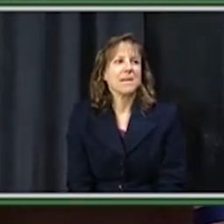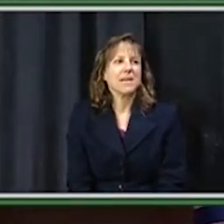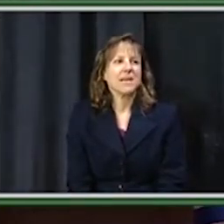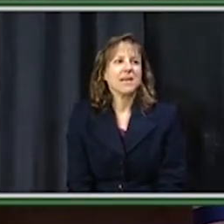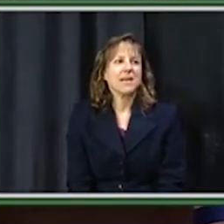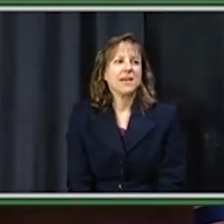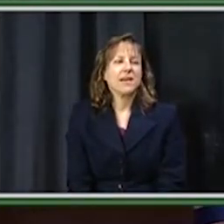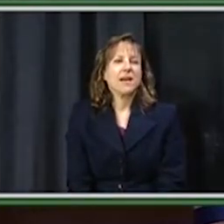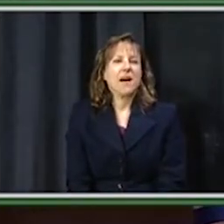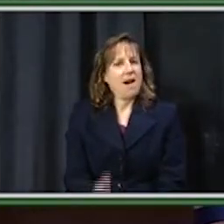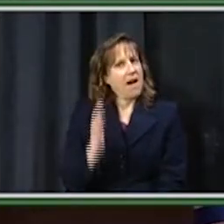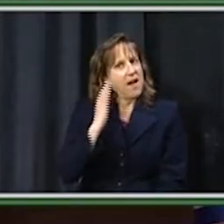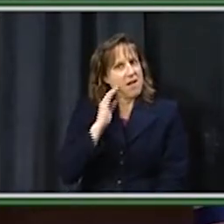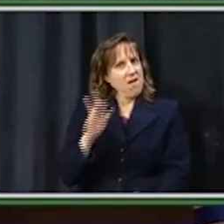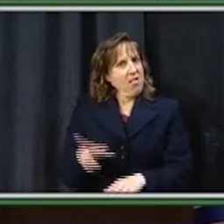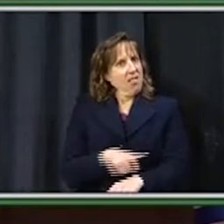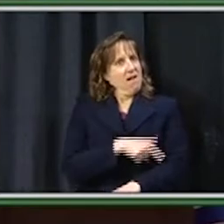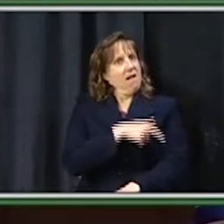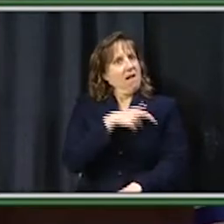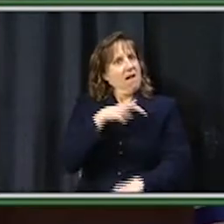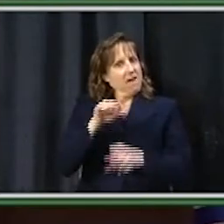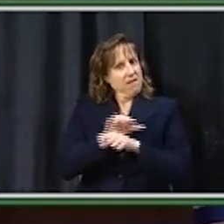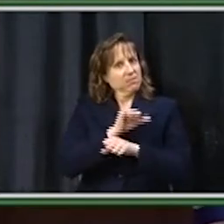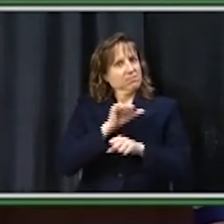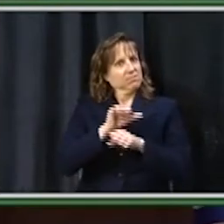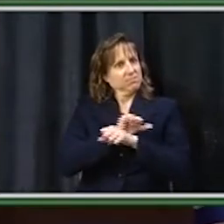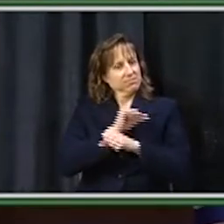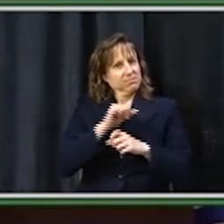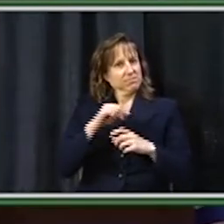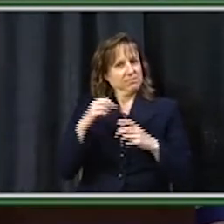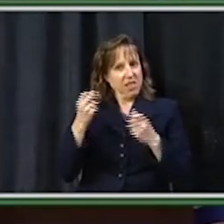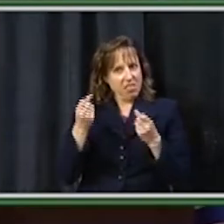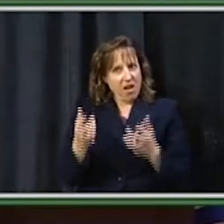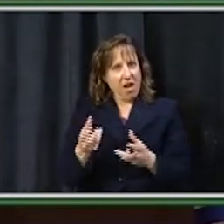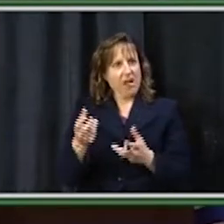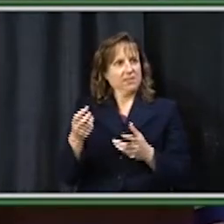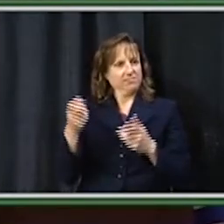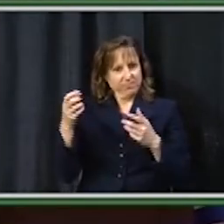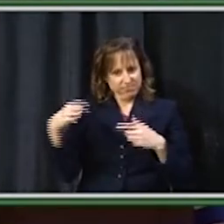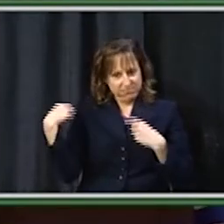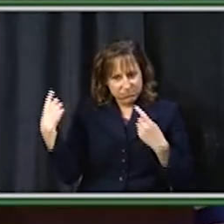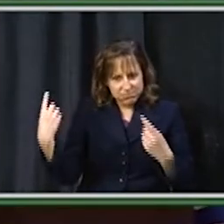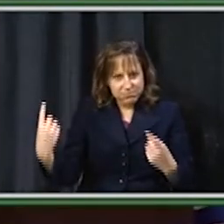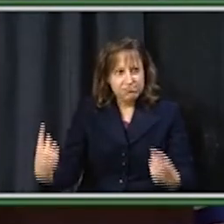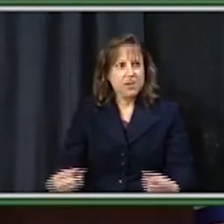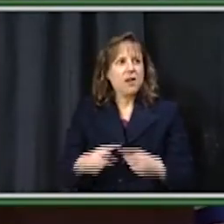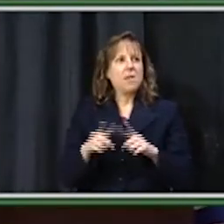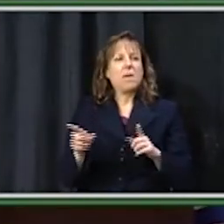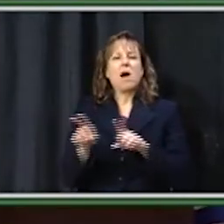And I know it's been a long road, and it's been a difficult journey, and you have accomplished a lot. But I also want